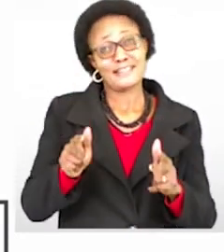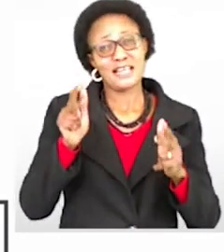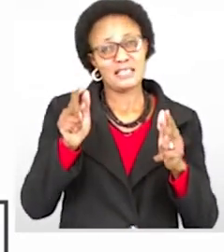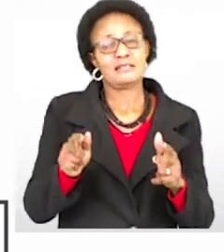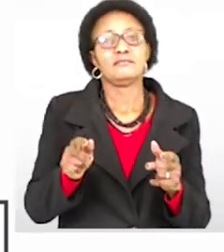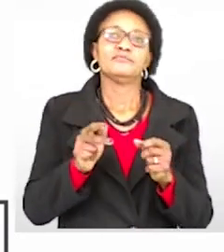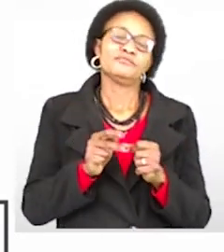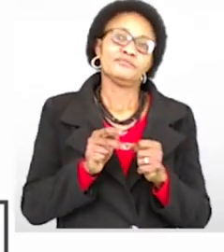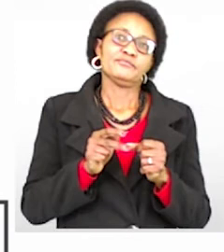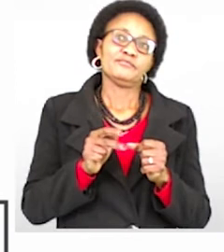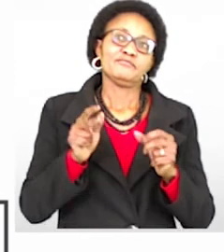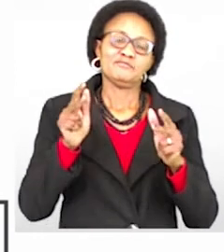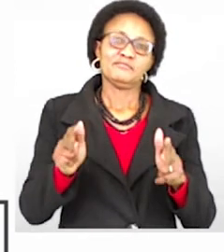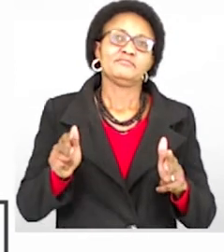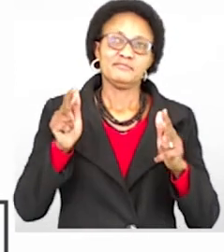train?